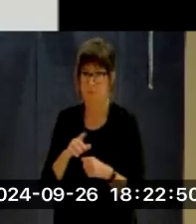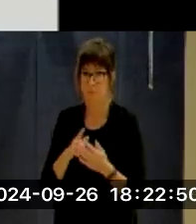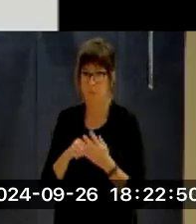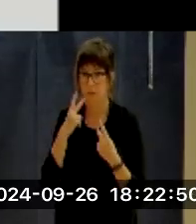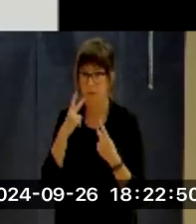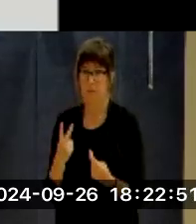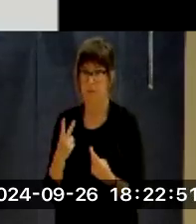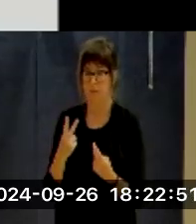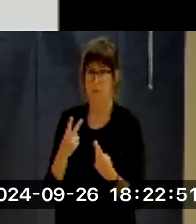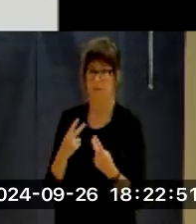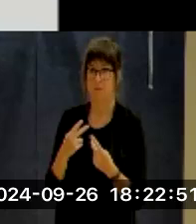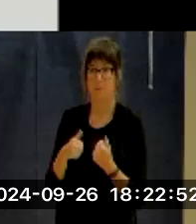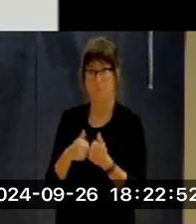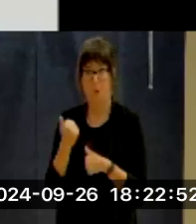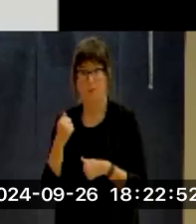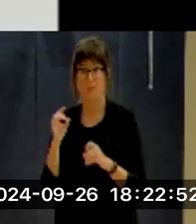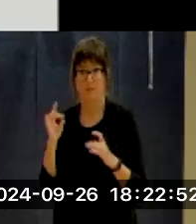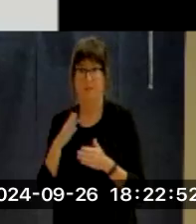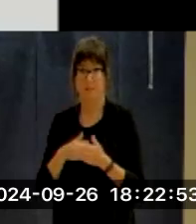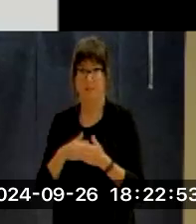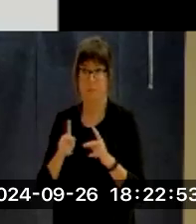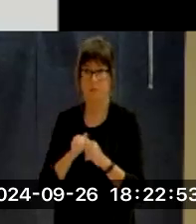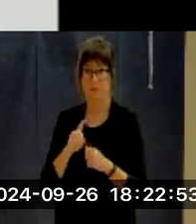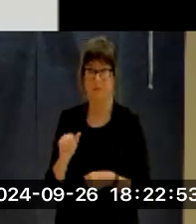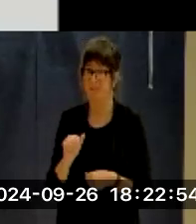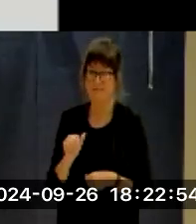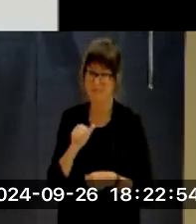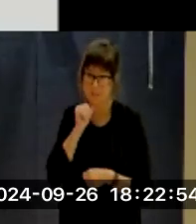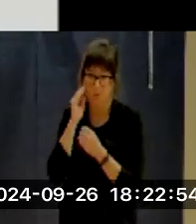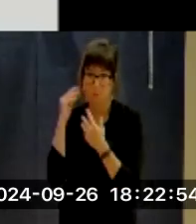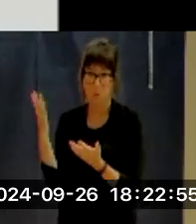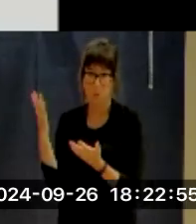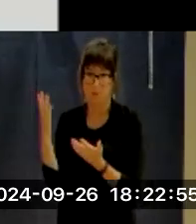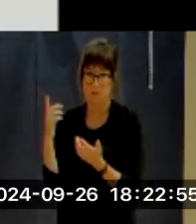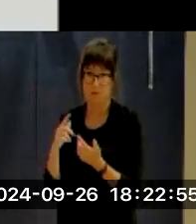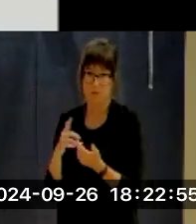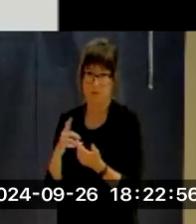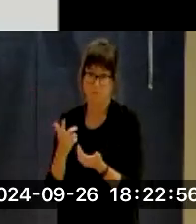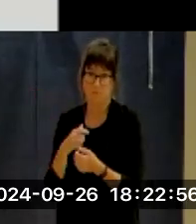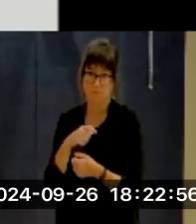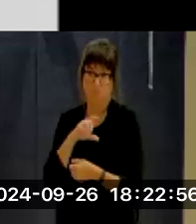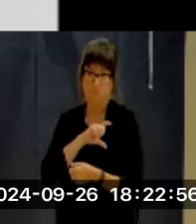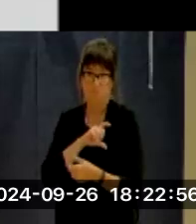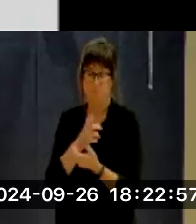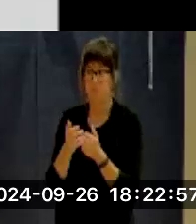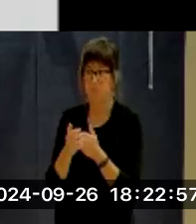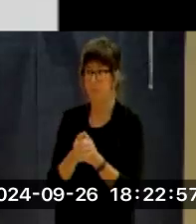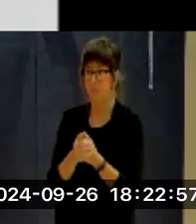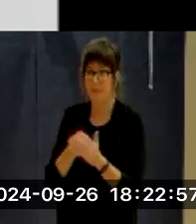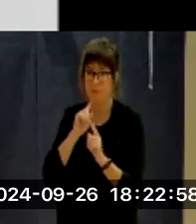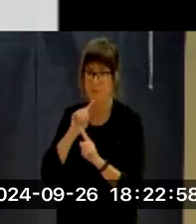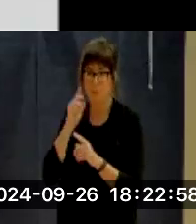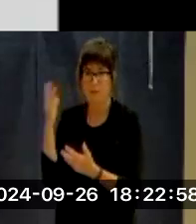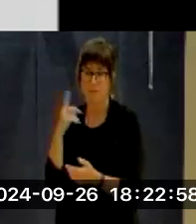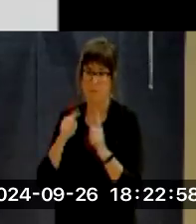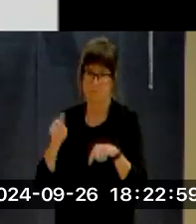as most violence against people with disabilities goes unreported. Lack of reporting occurs for a variety of reasons,